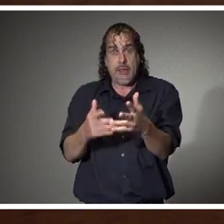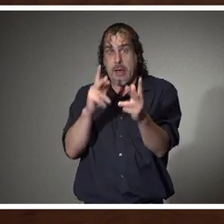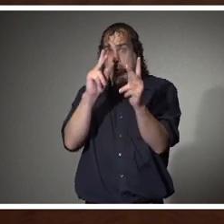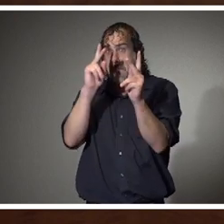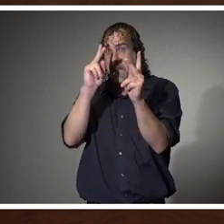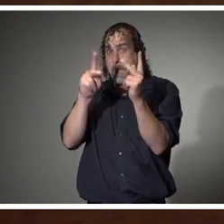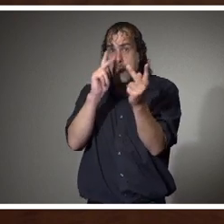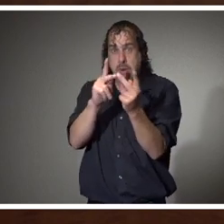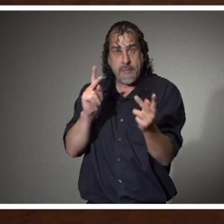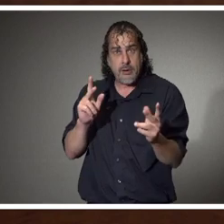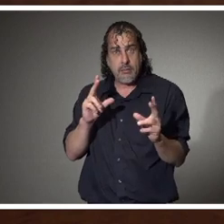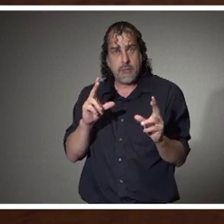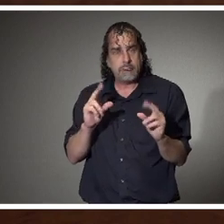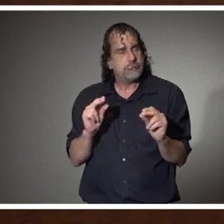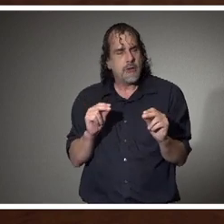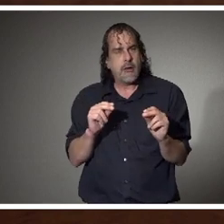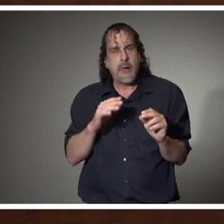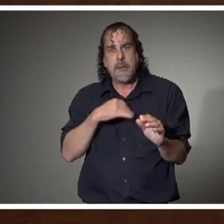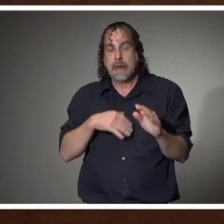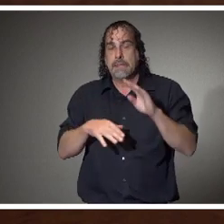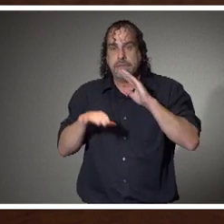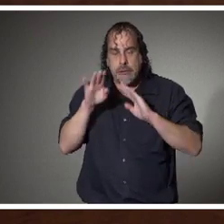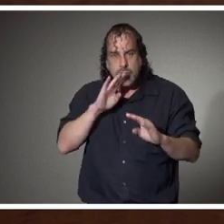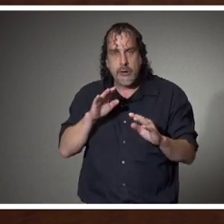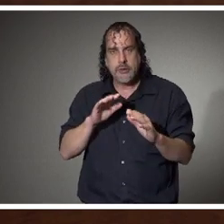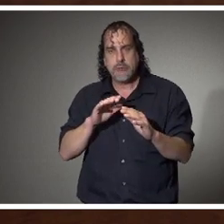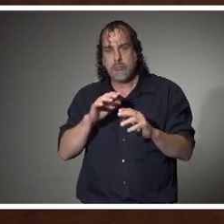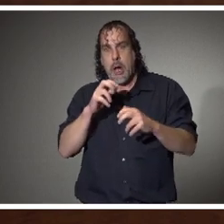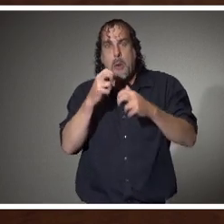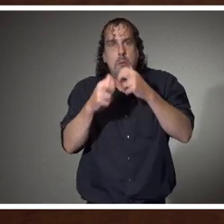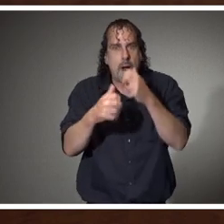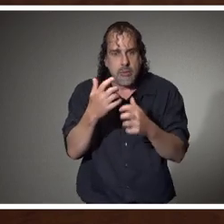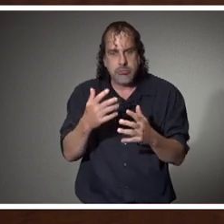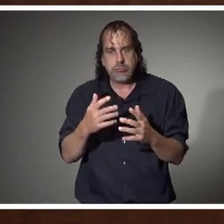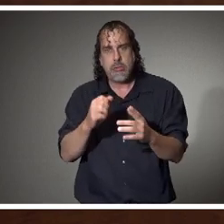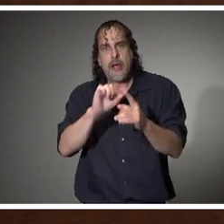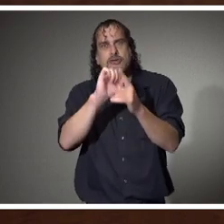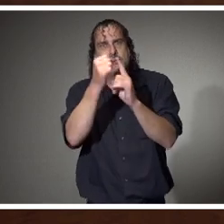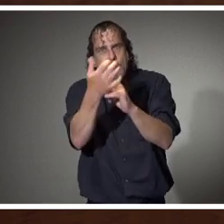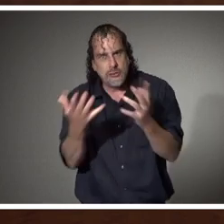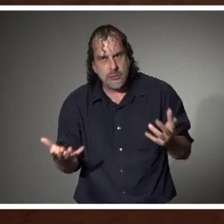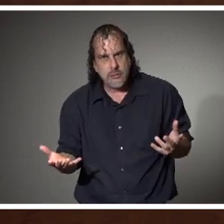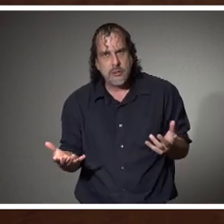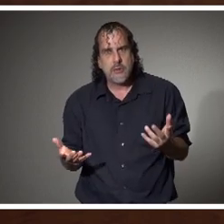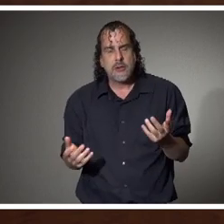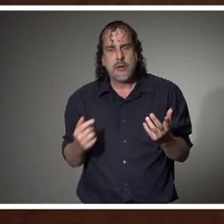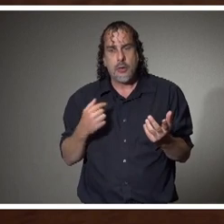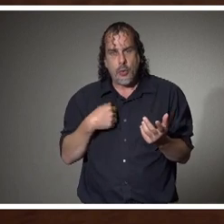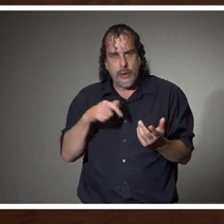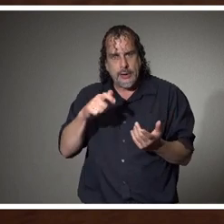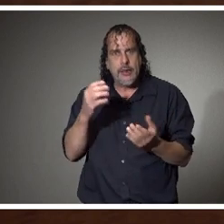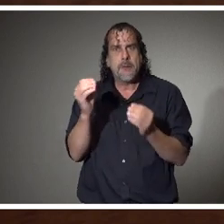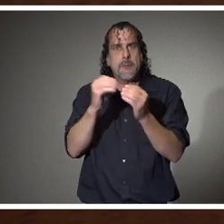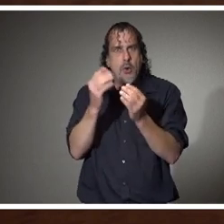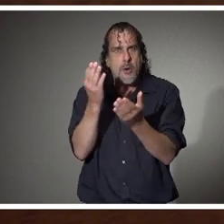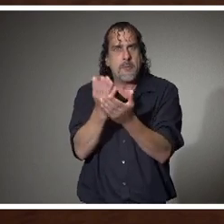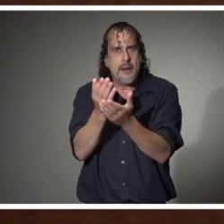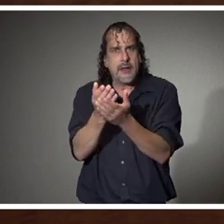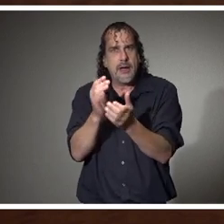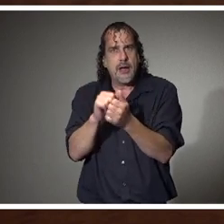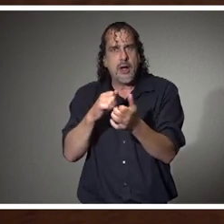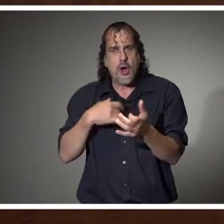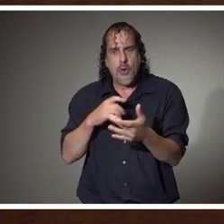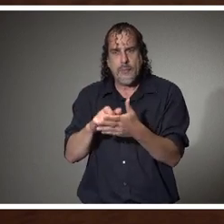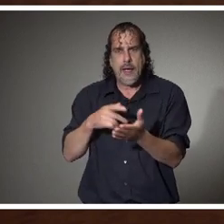have been some frustrations and hiccups and stumbles along the way, including the need for more money on the Paycheck